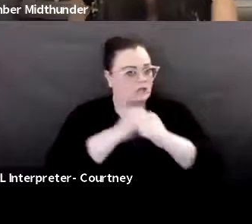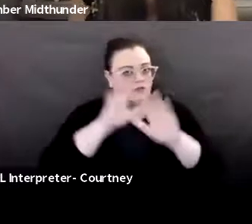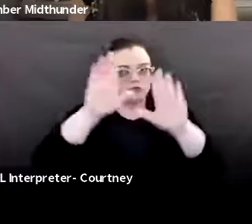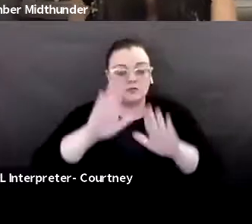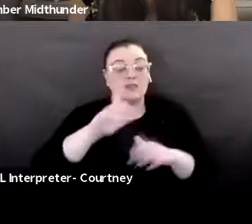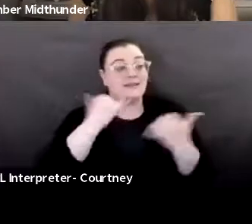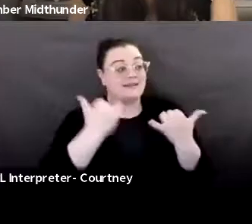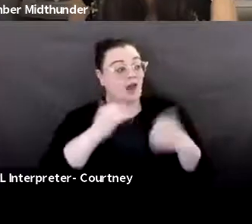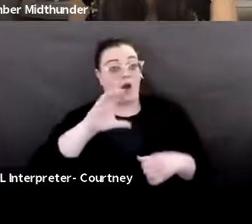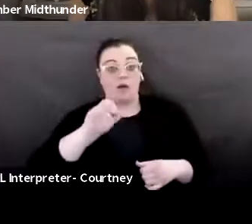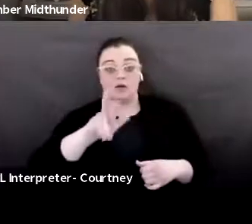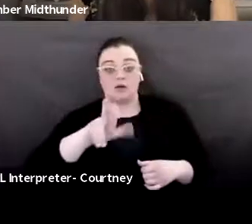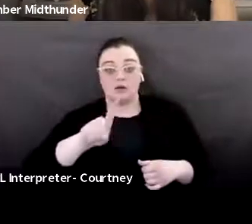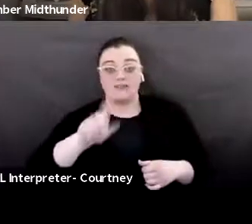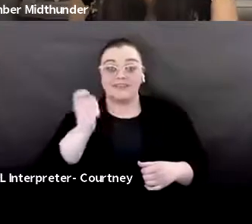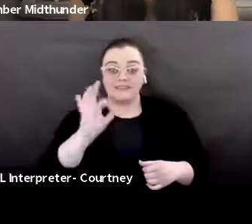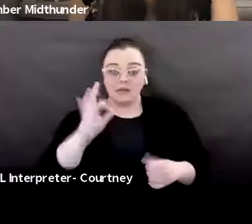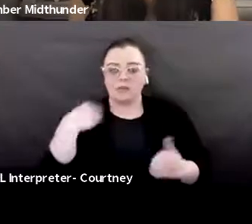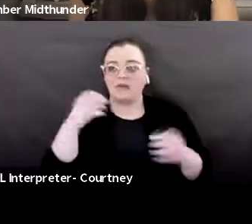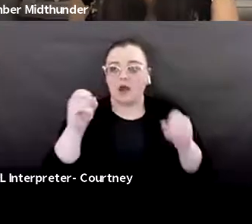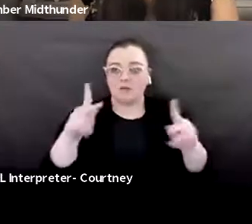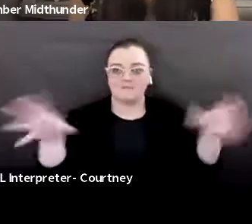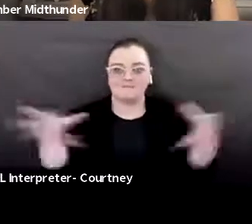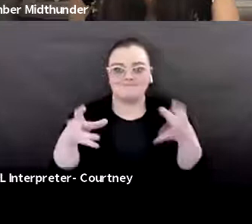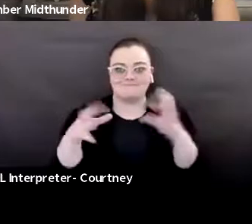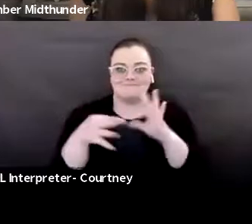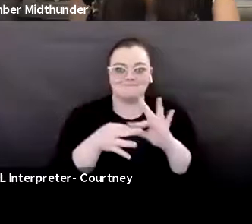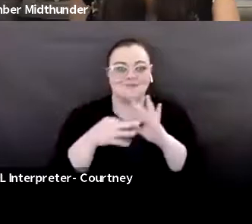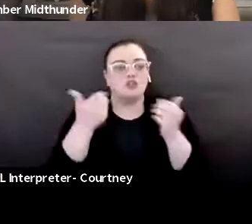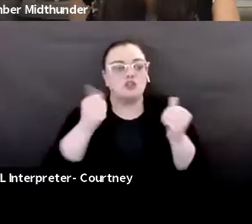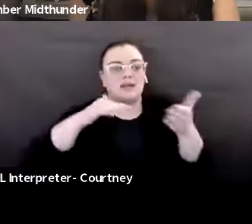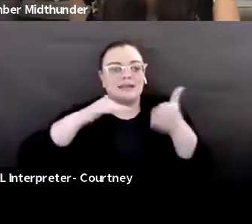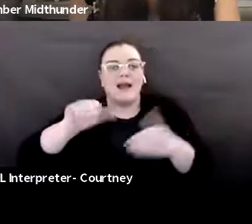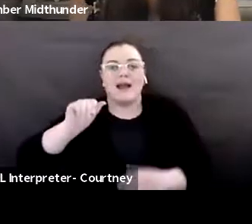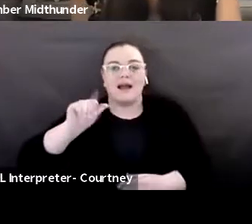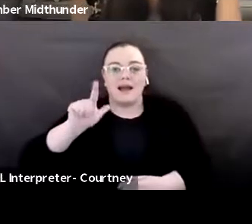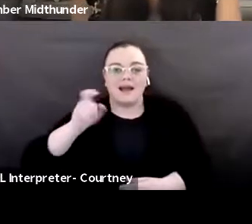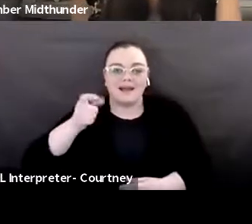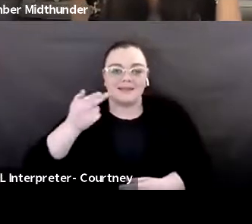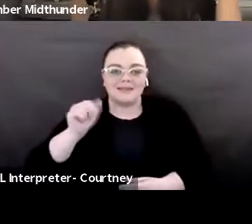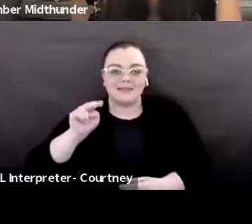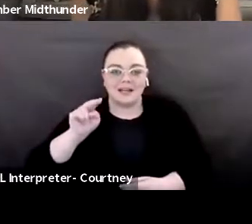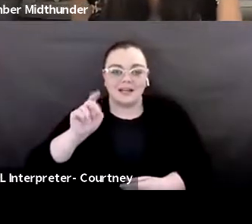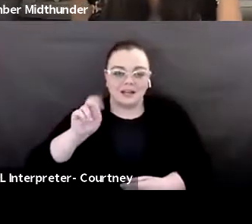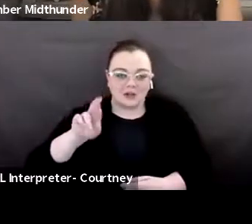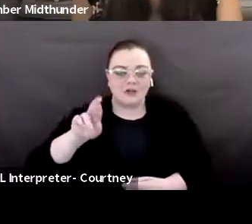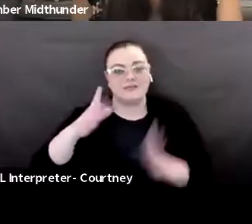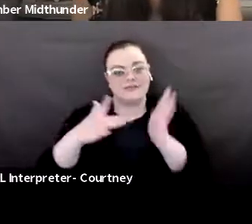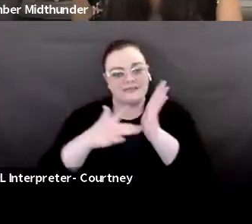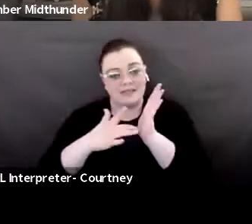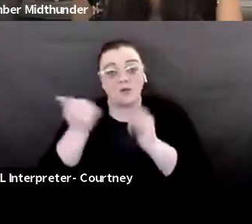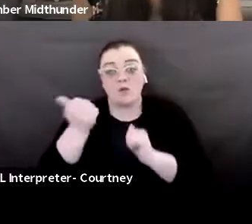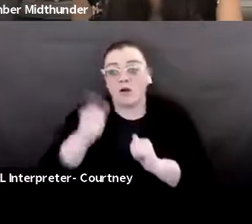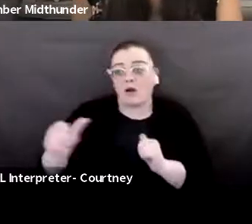COVID when we have opportunities like this to get together. Try studying Alexander technique or any acting technique that